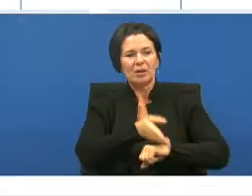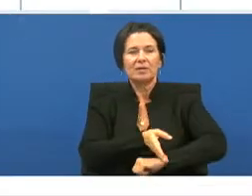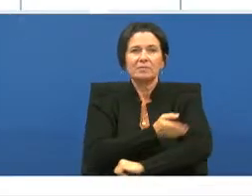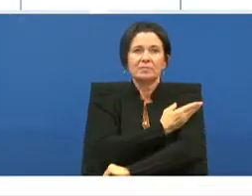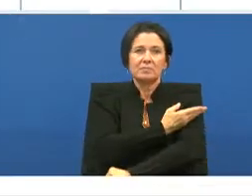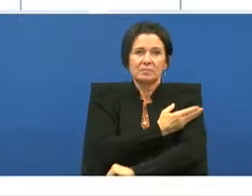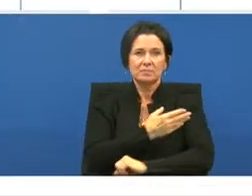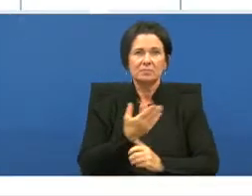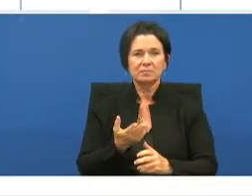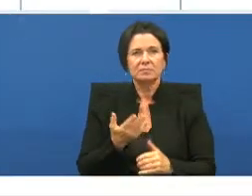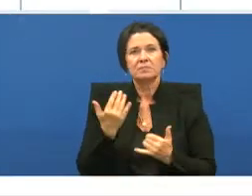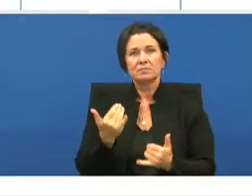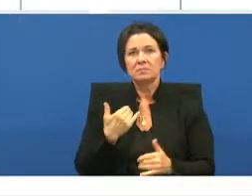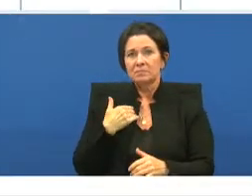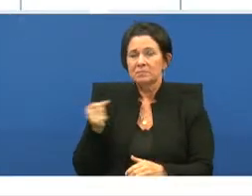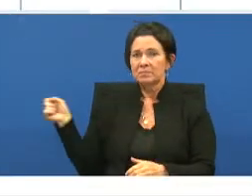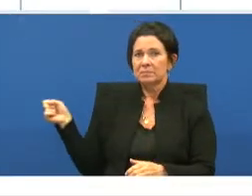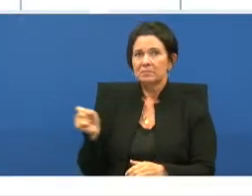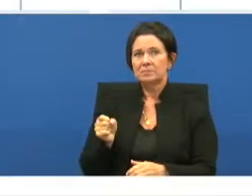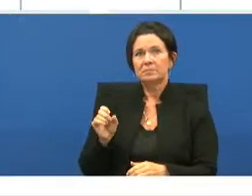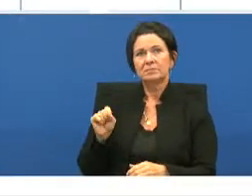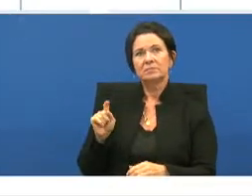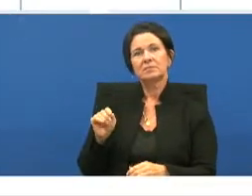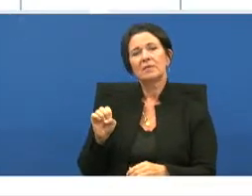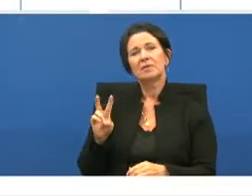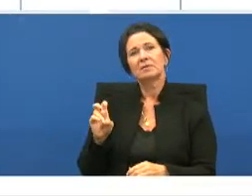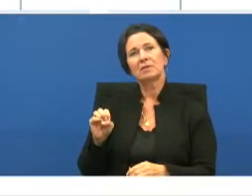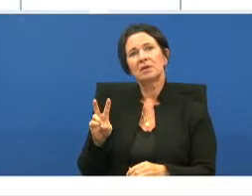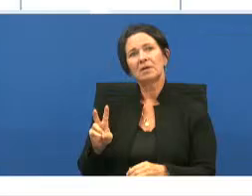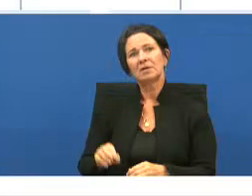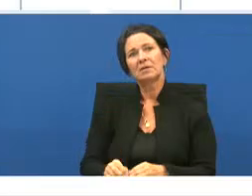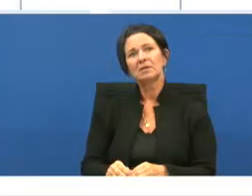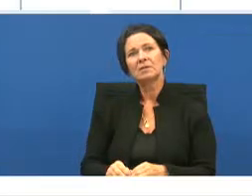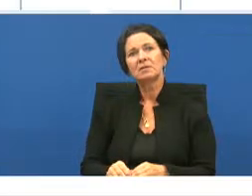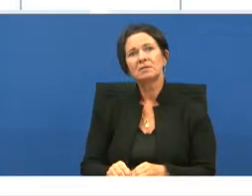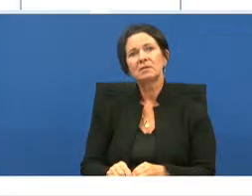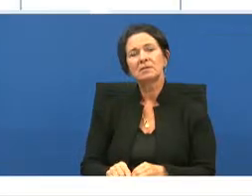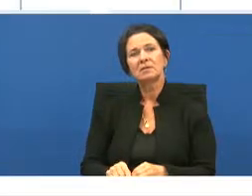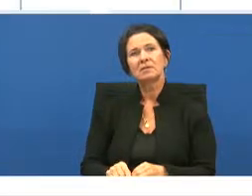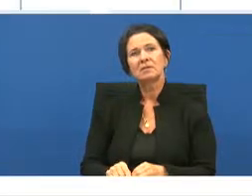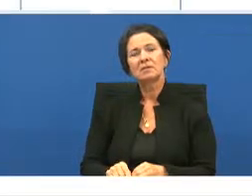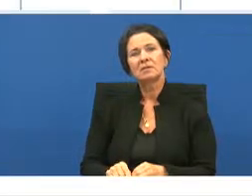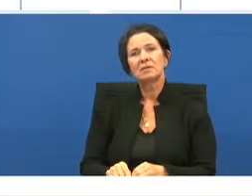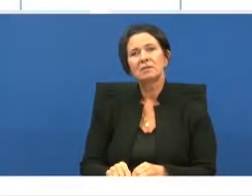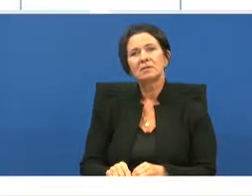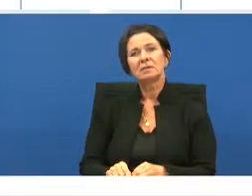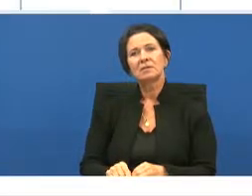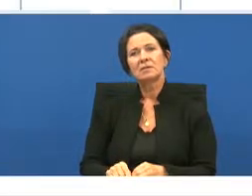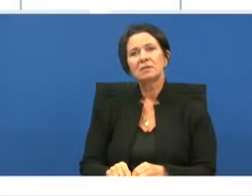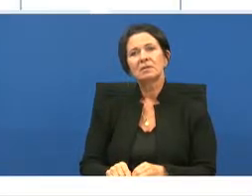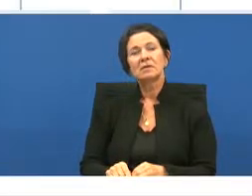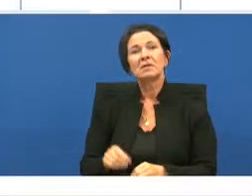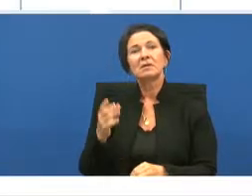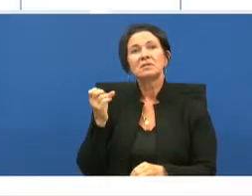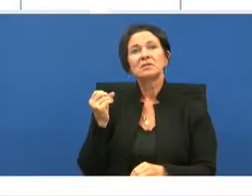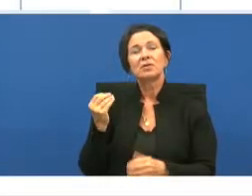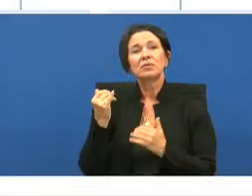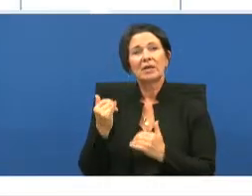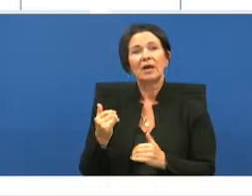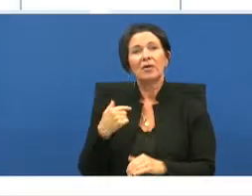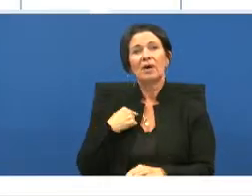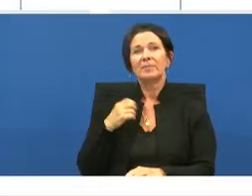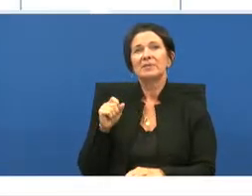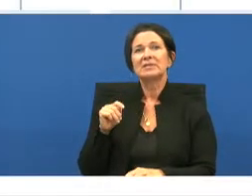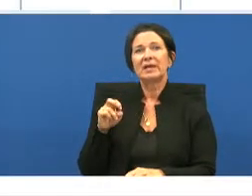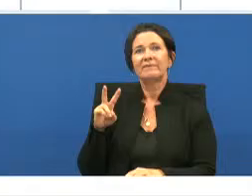will bring Steve up to talk about our tailored approach. So thank you, Rob. And again, so I'm Steve Hammerly,